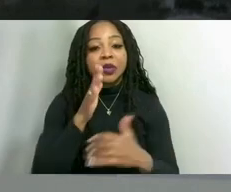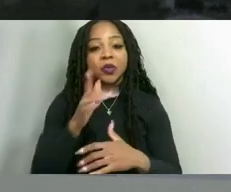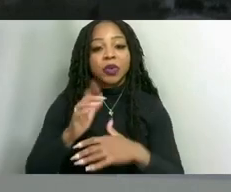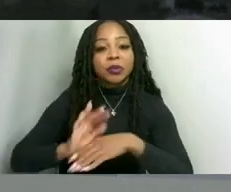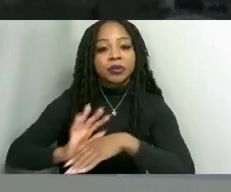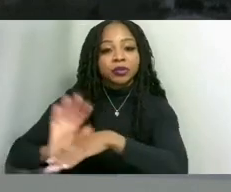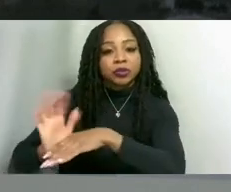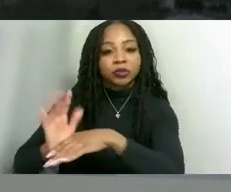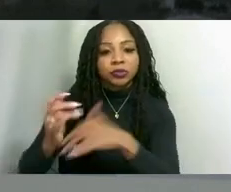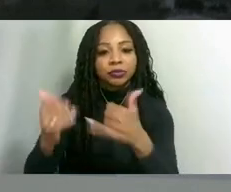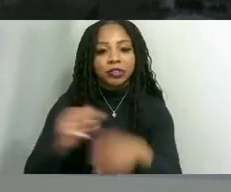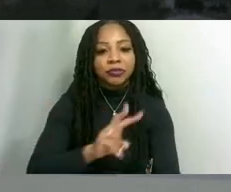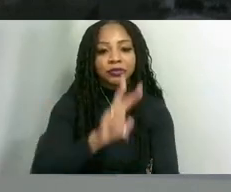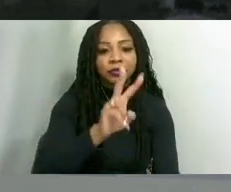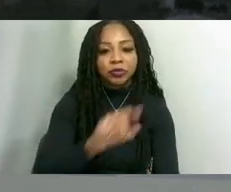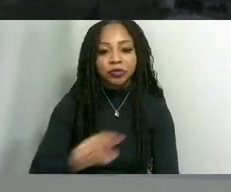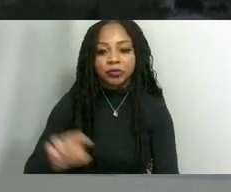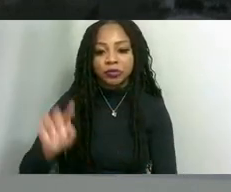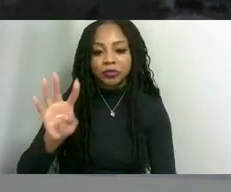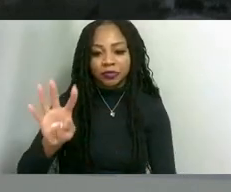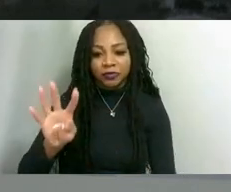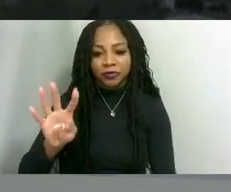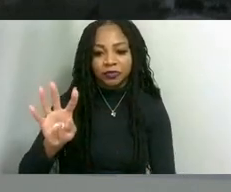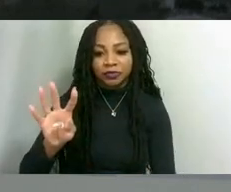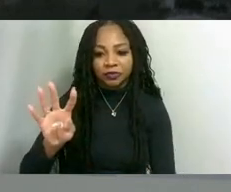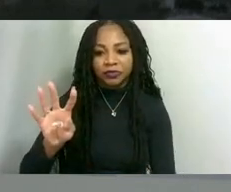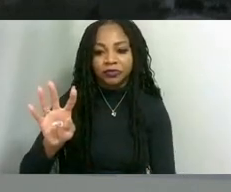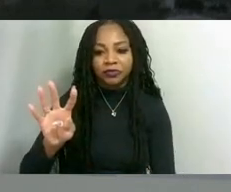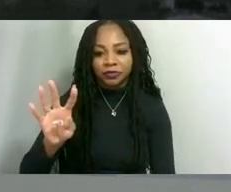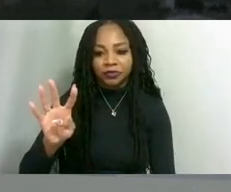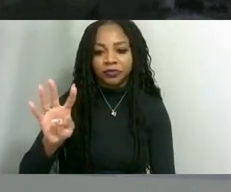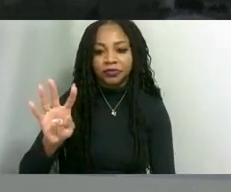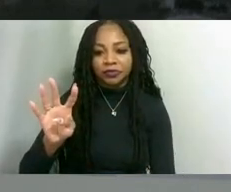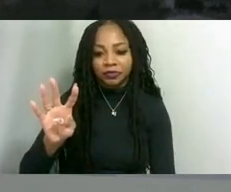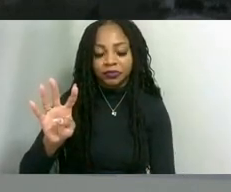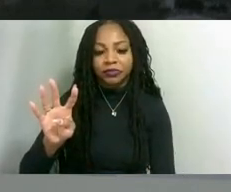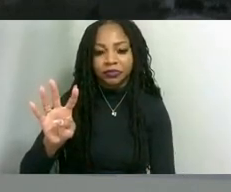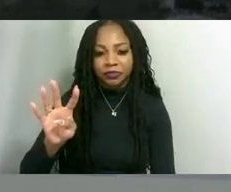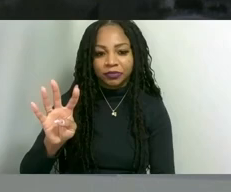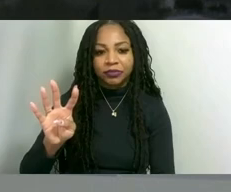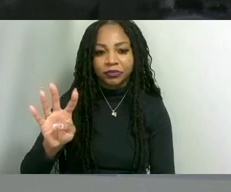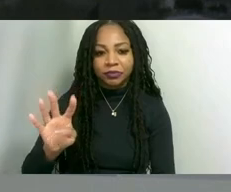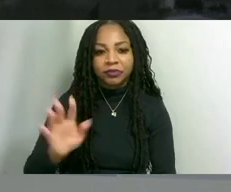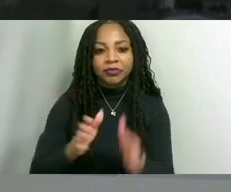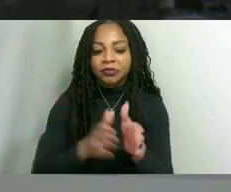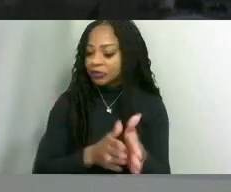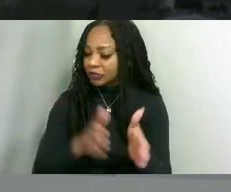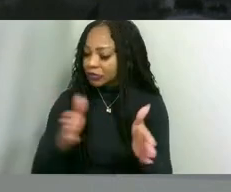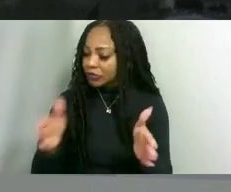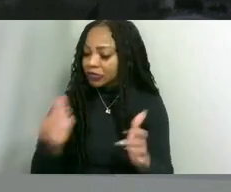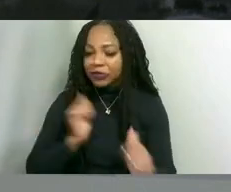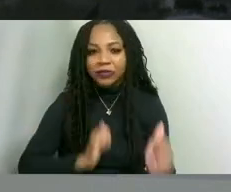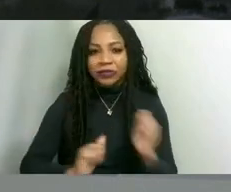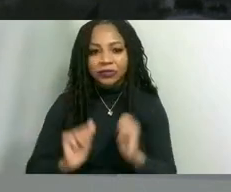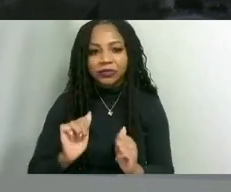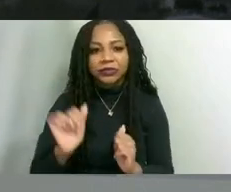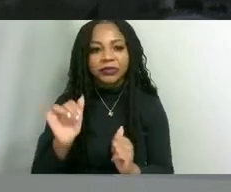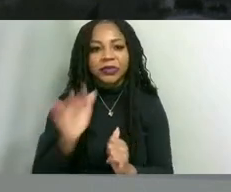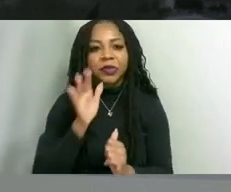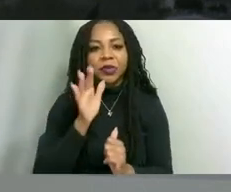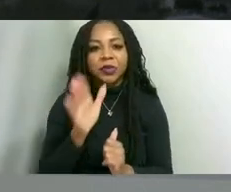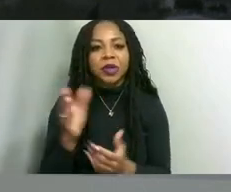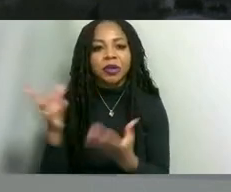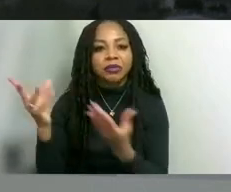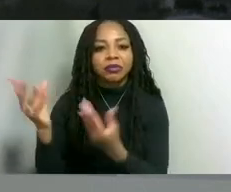the Price Family Cinema just beside this theater. And that will be